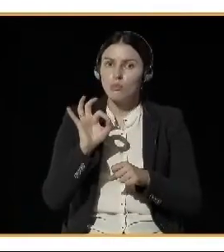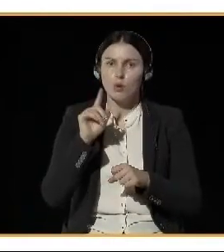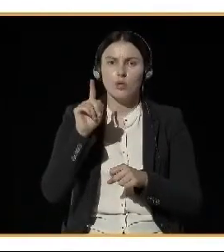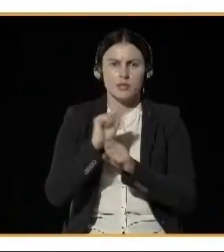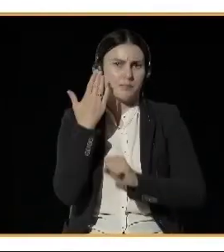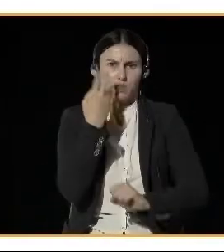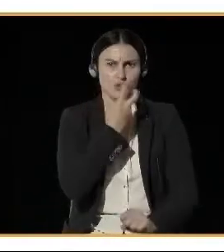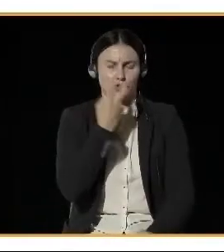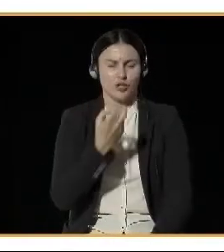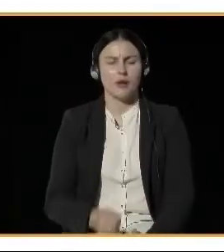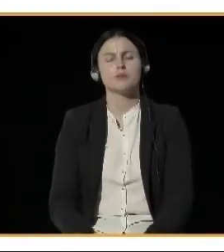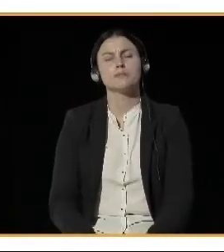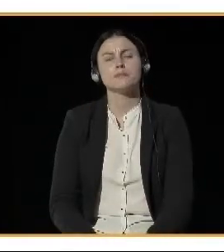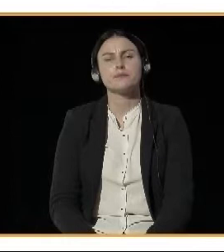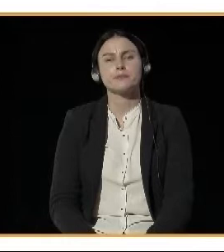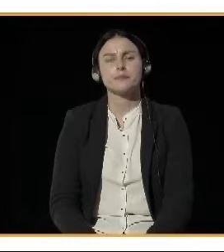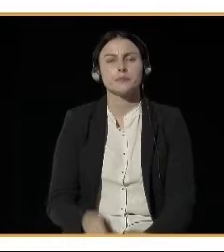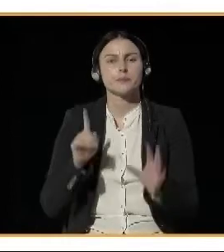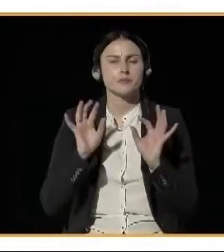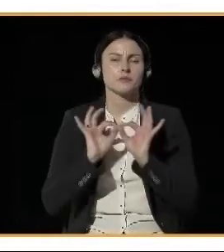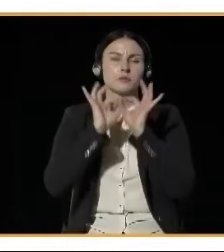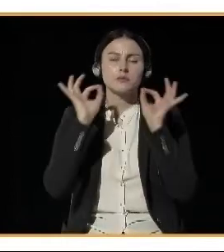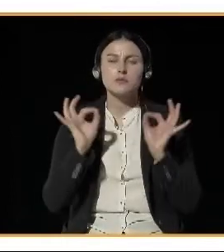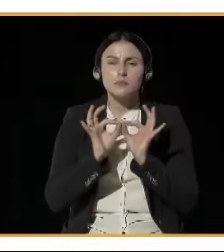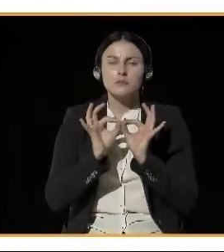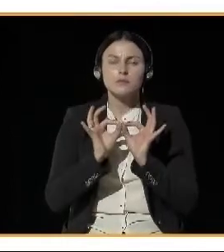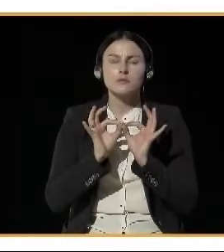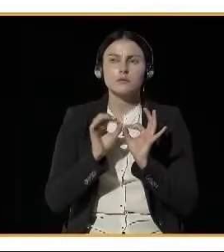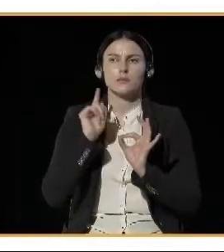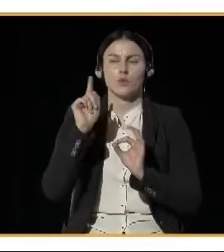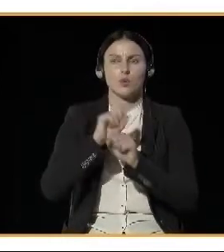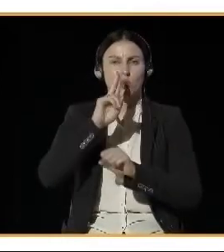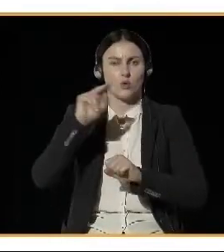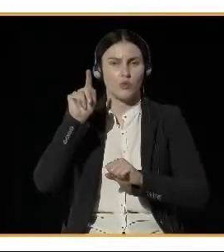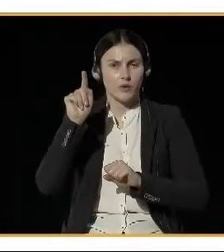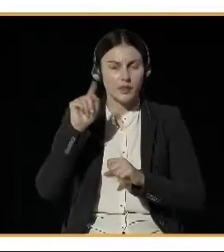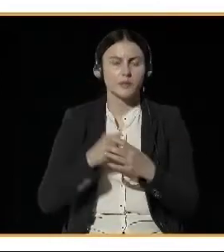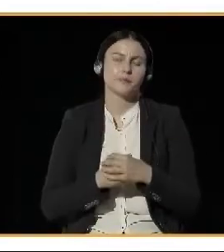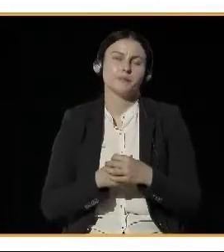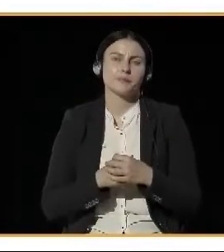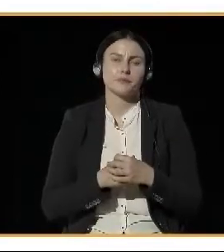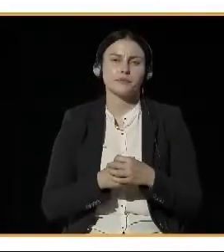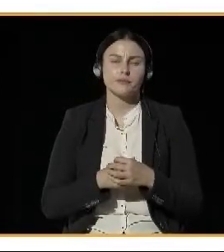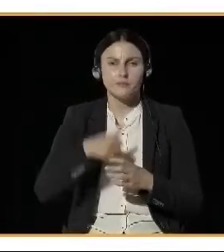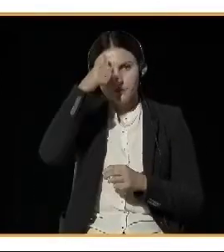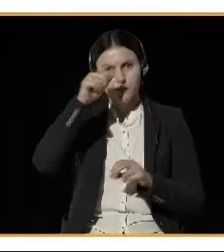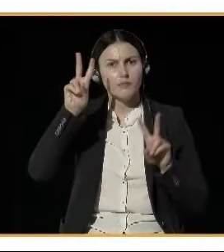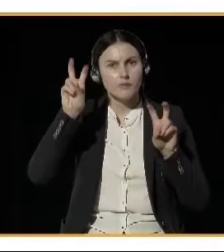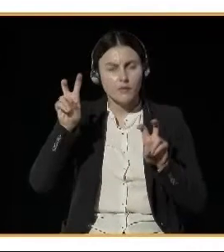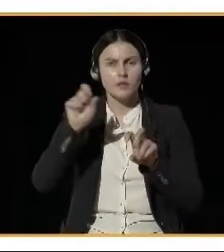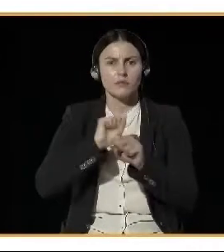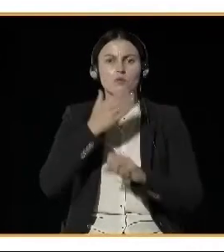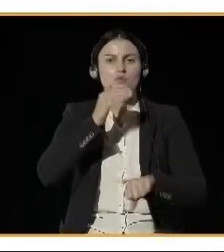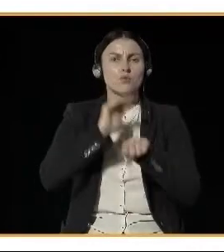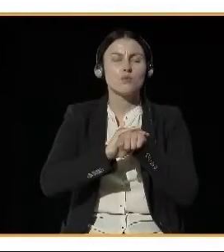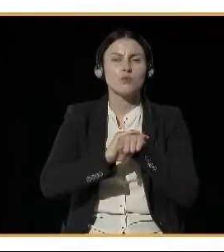The general framework in Norway is called Inclusive Workplace Agreement. What is it?